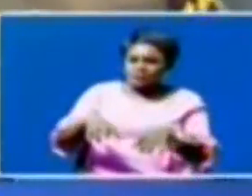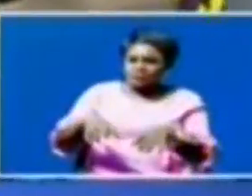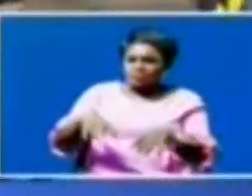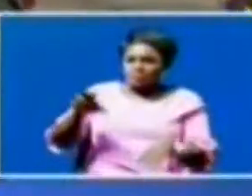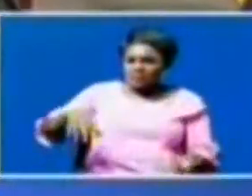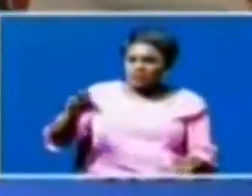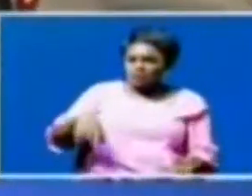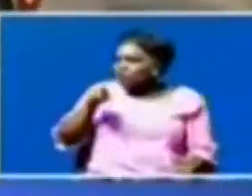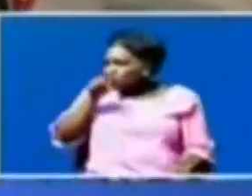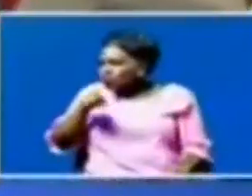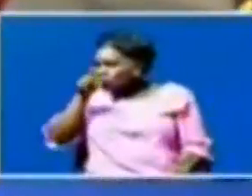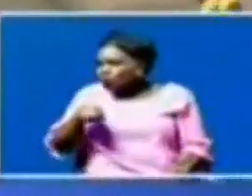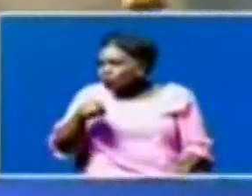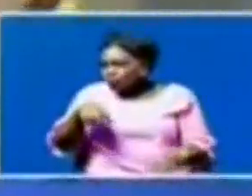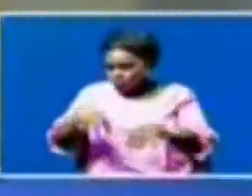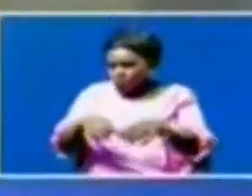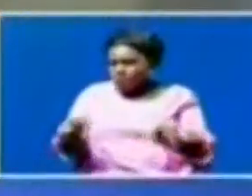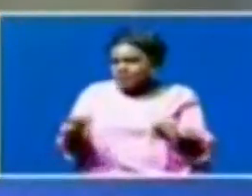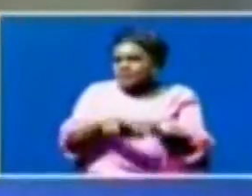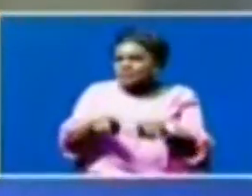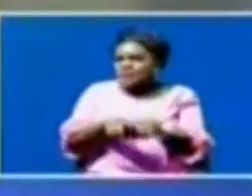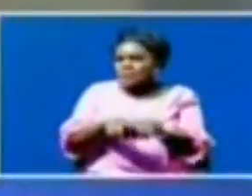the tuk-tuks and the motorbikes, but about